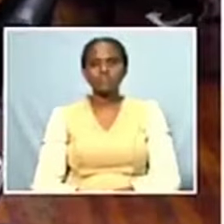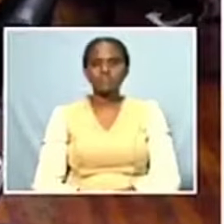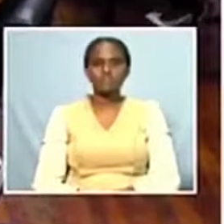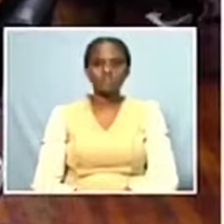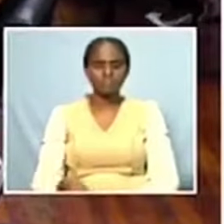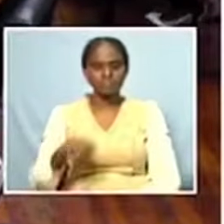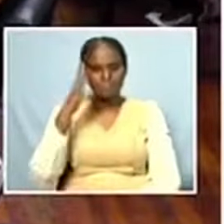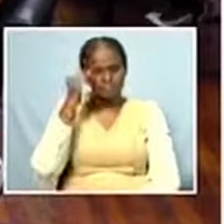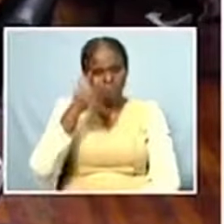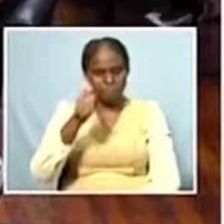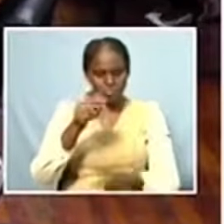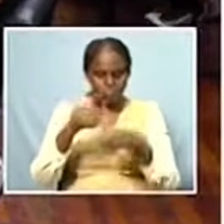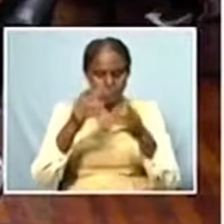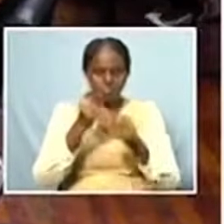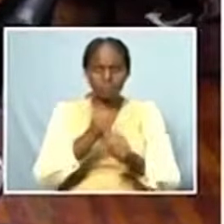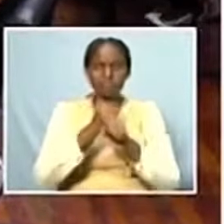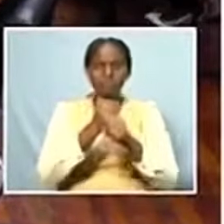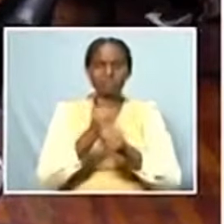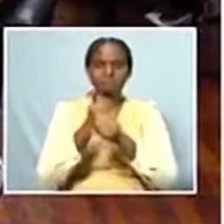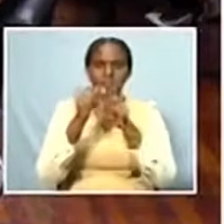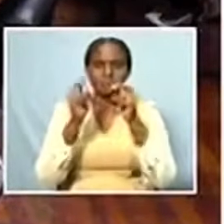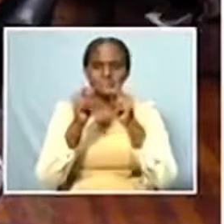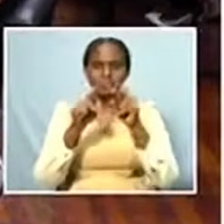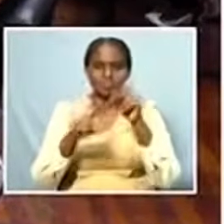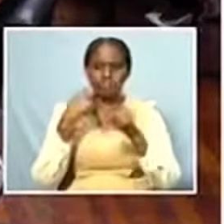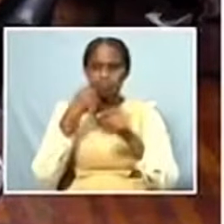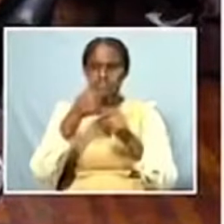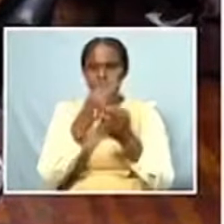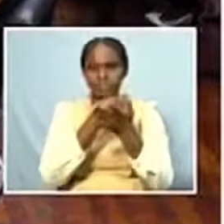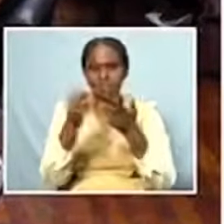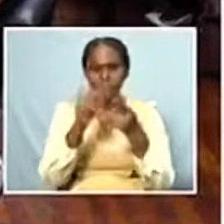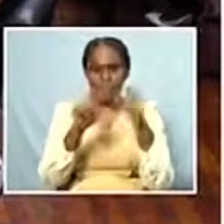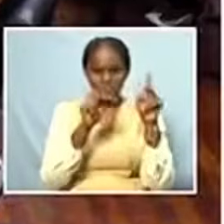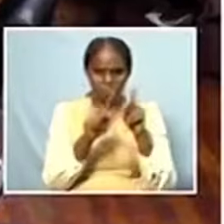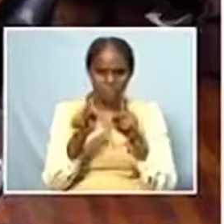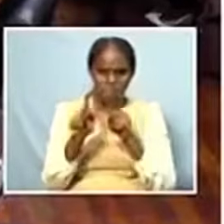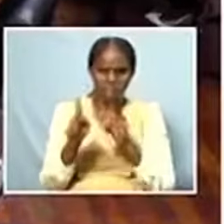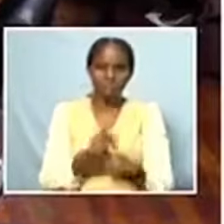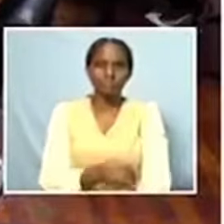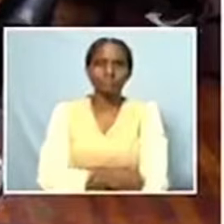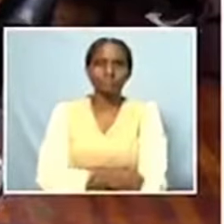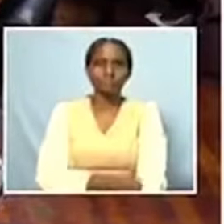why you are awarding contracts to people who are failing to perform.